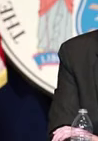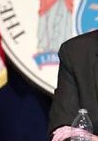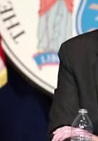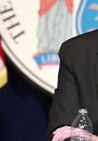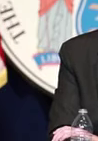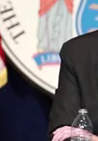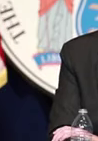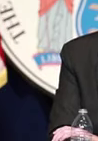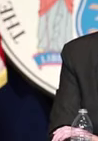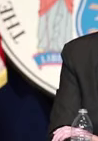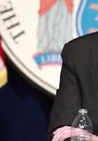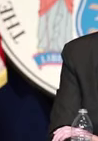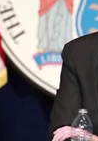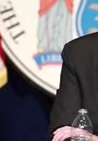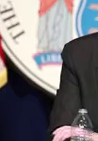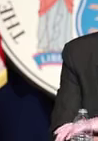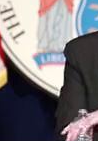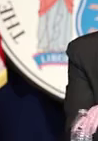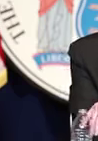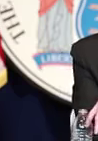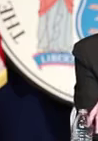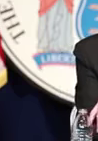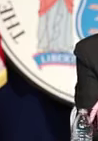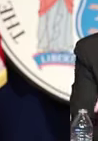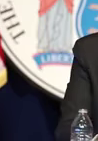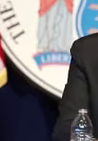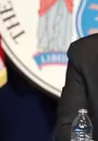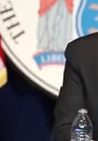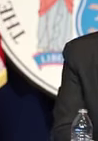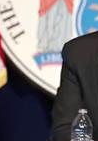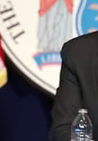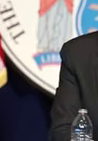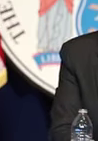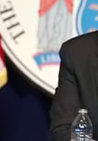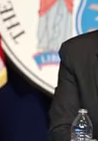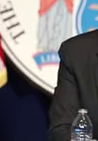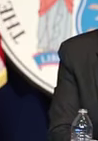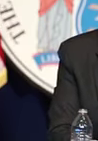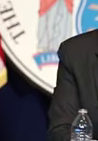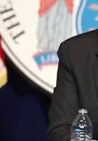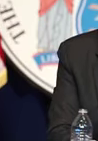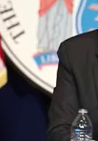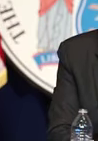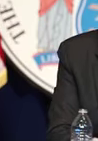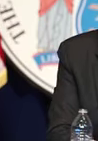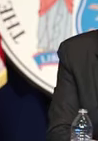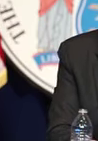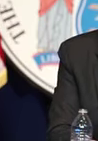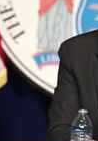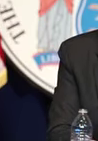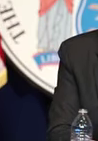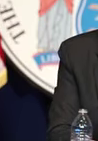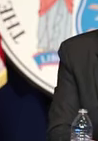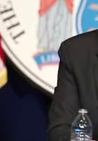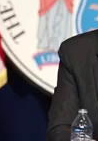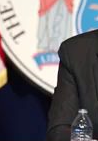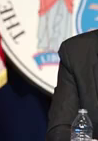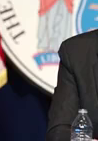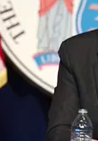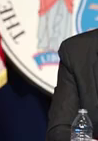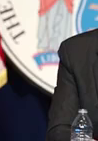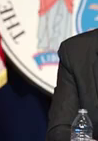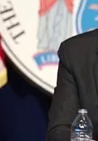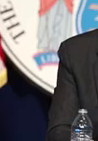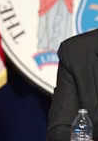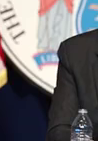abled in our response efforts. They've been delivering 3D printers to their families, and together with their students have